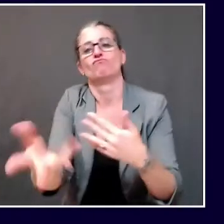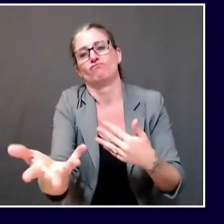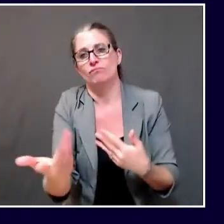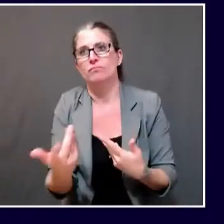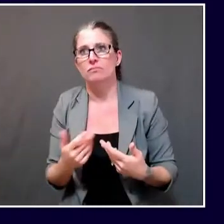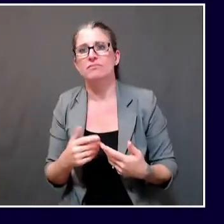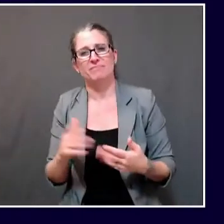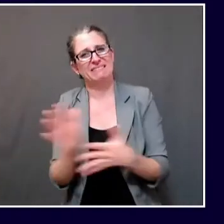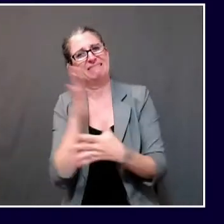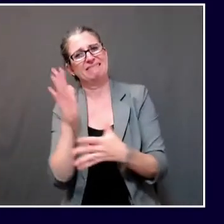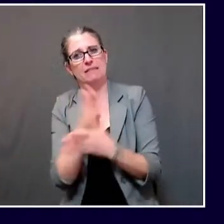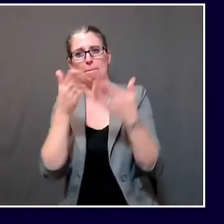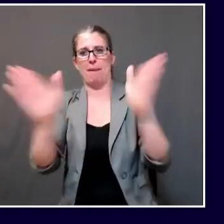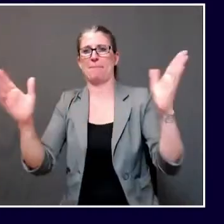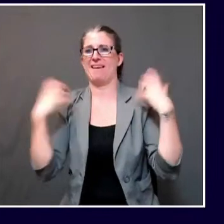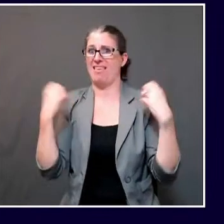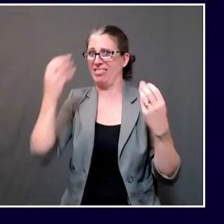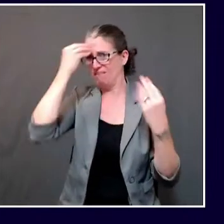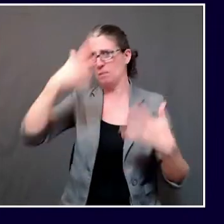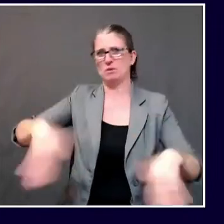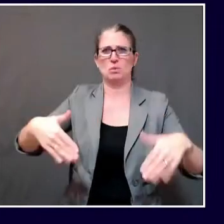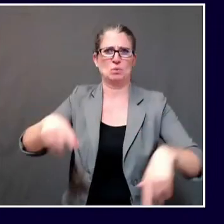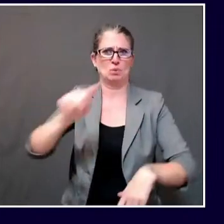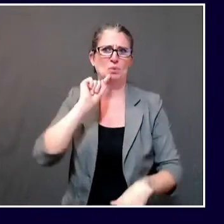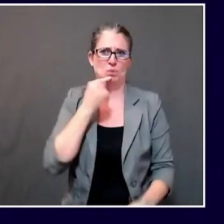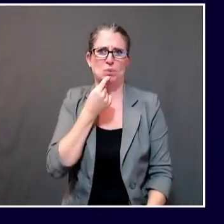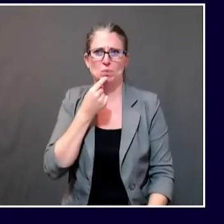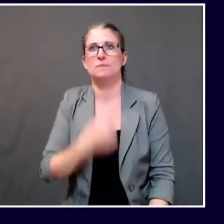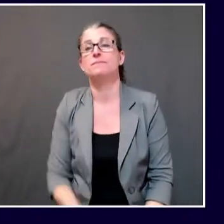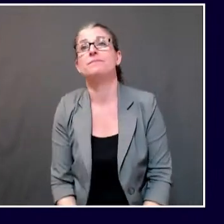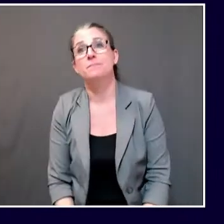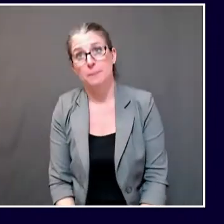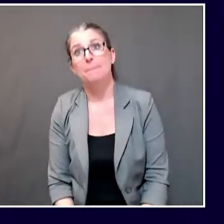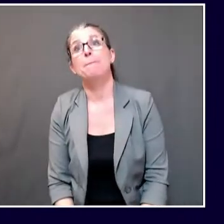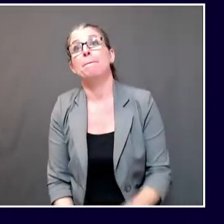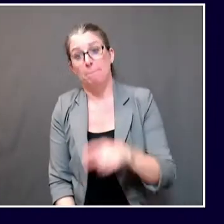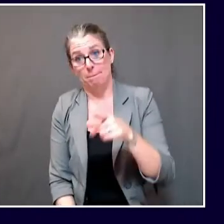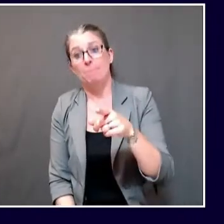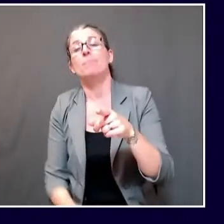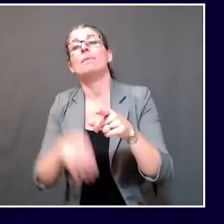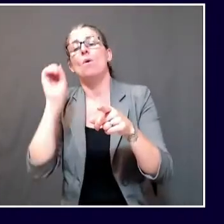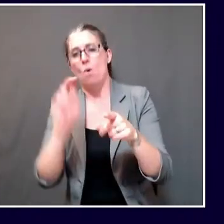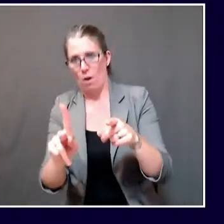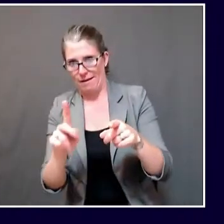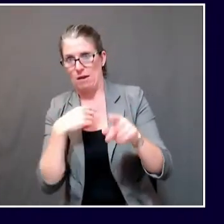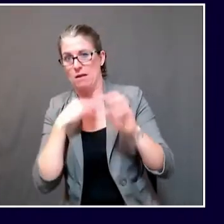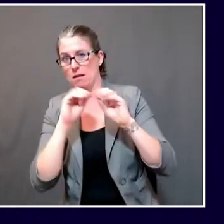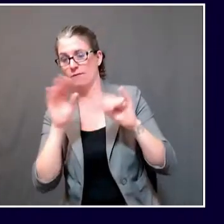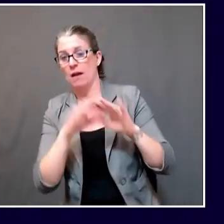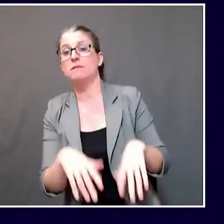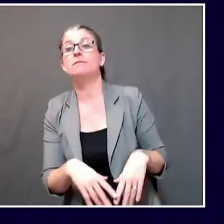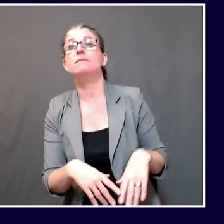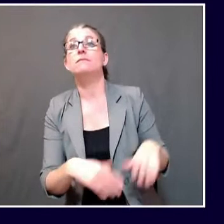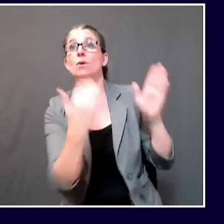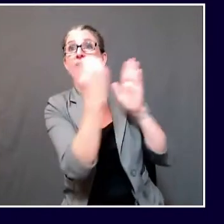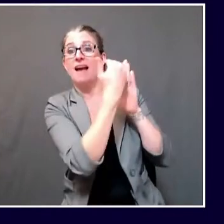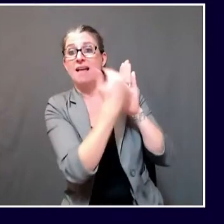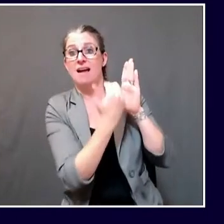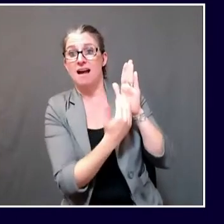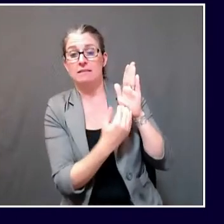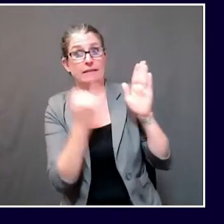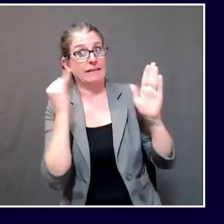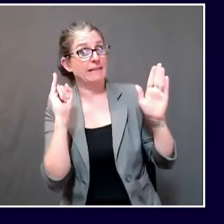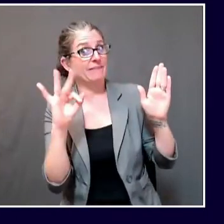of community sports guidelines, regardless of the specifics of the situation, a violation of